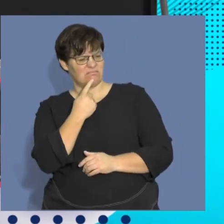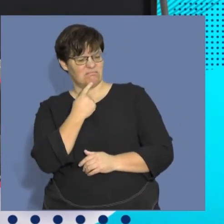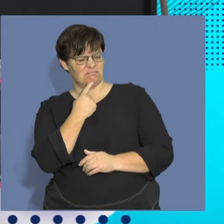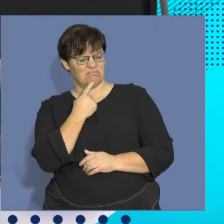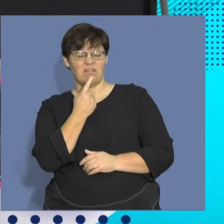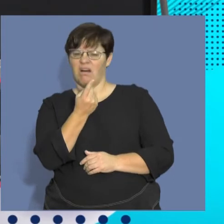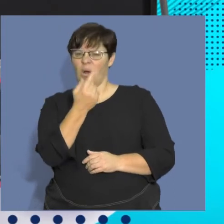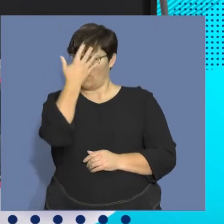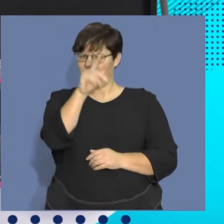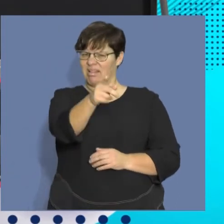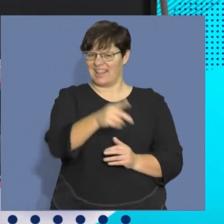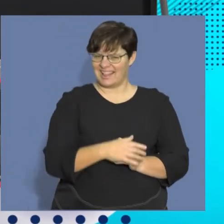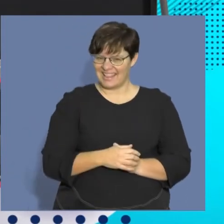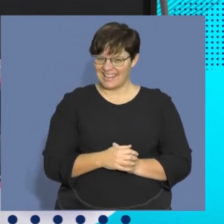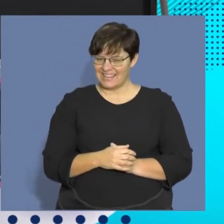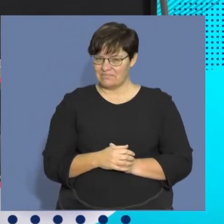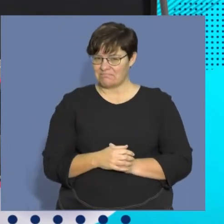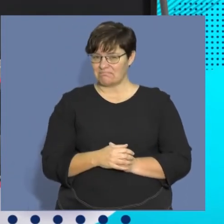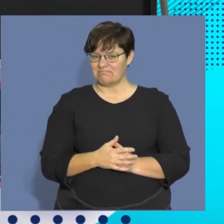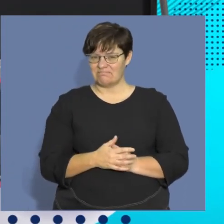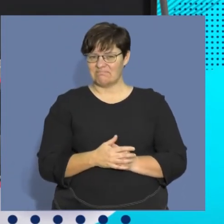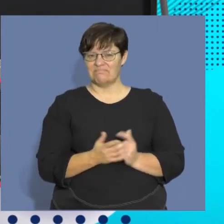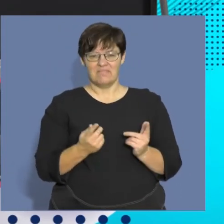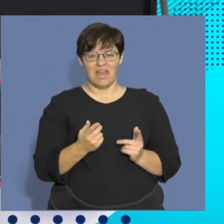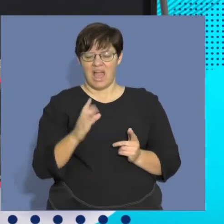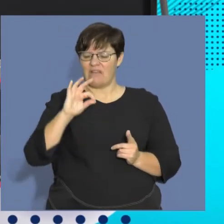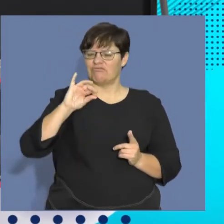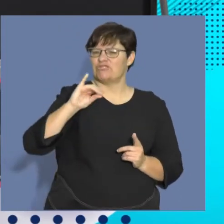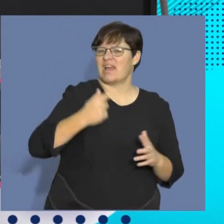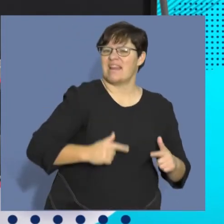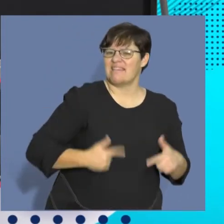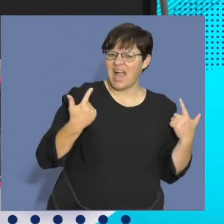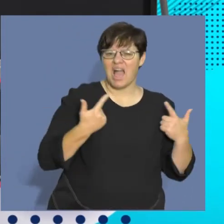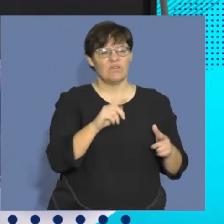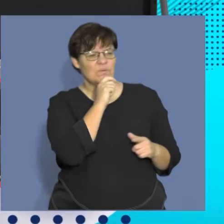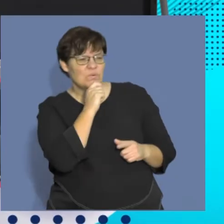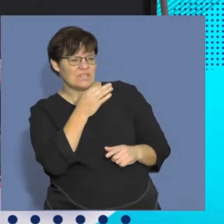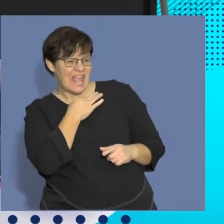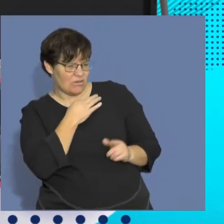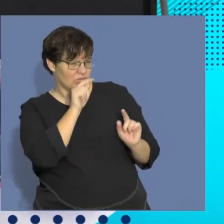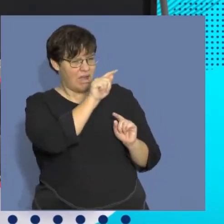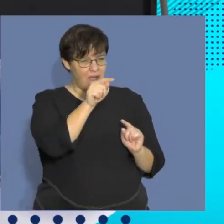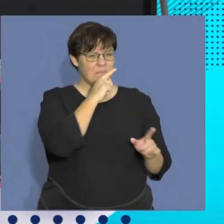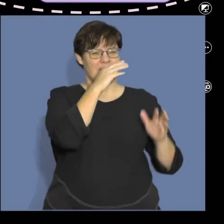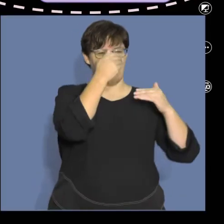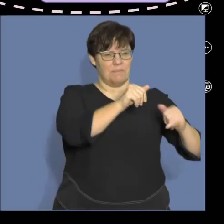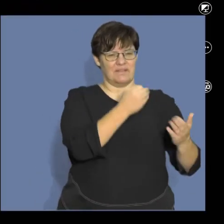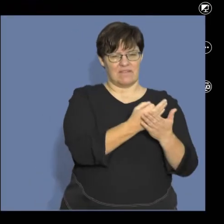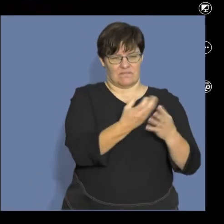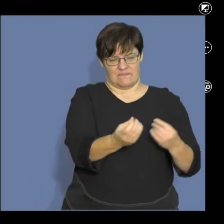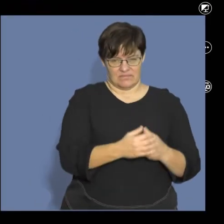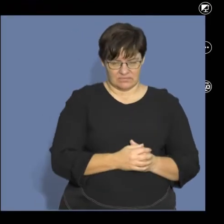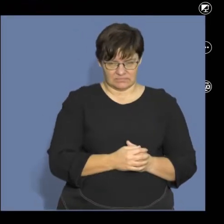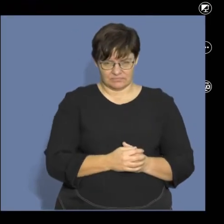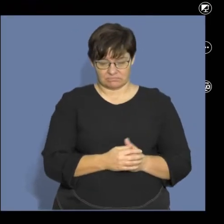that you know about from your everyday use of the language. So you've come